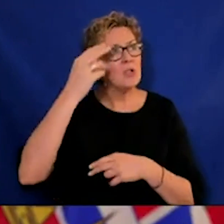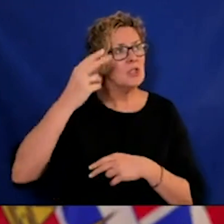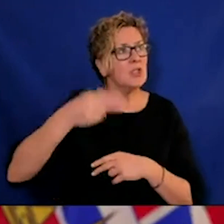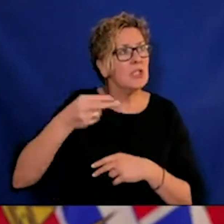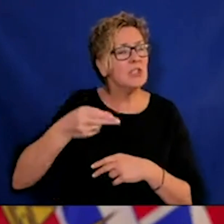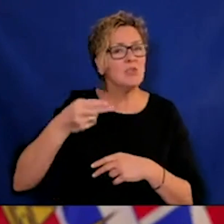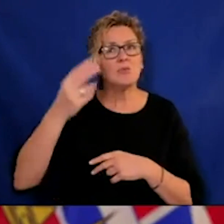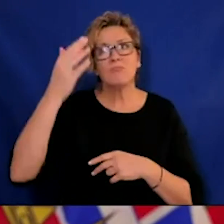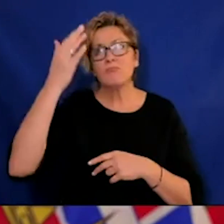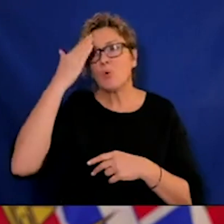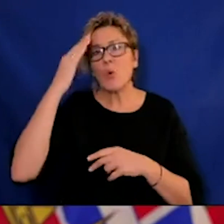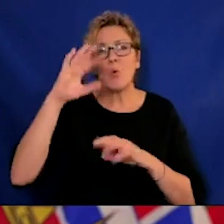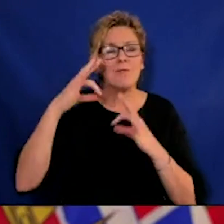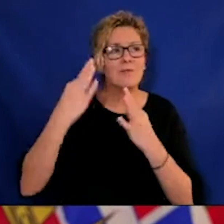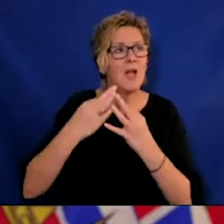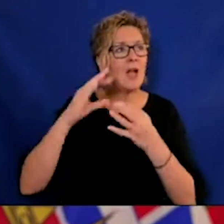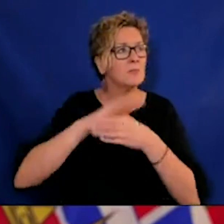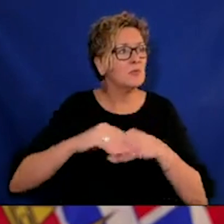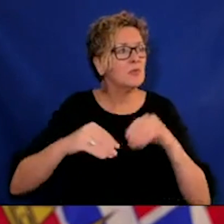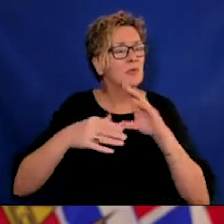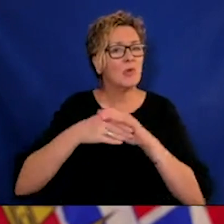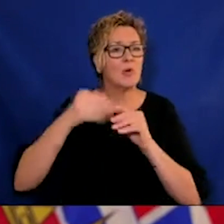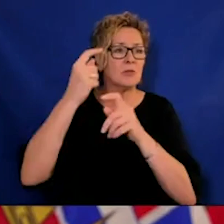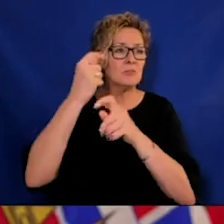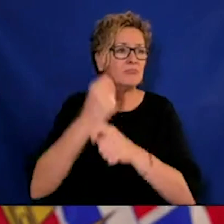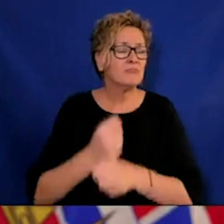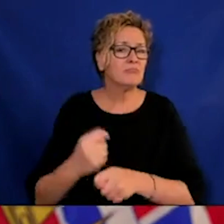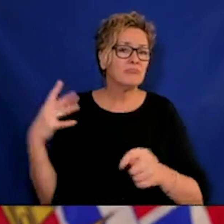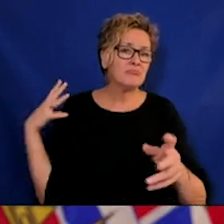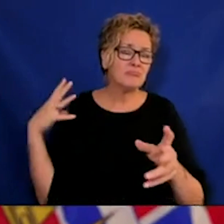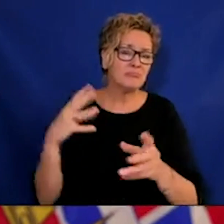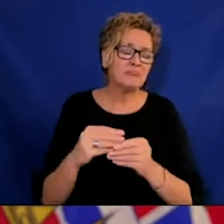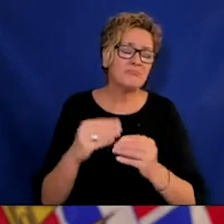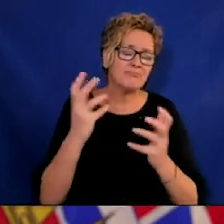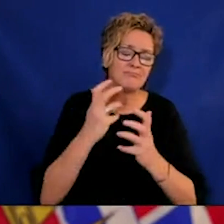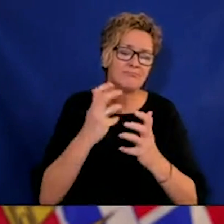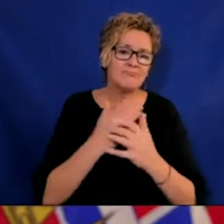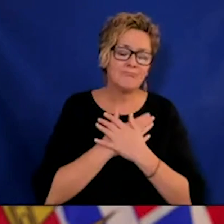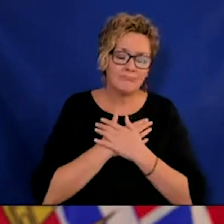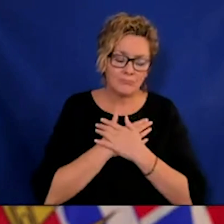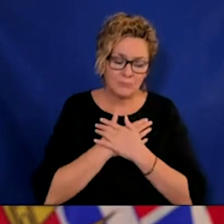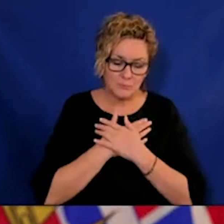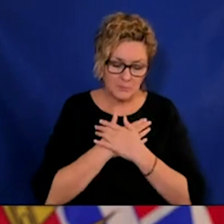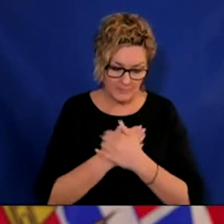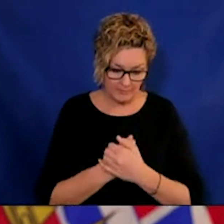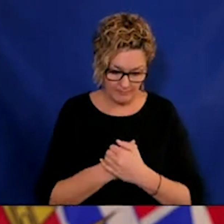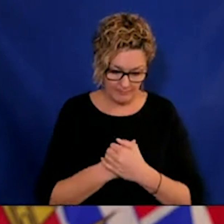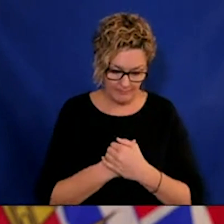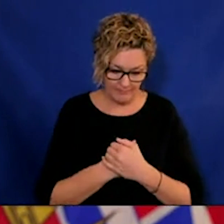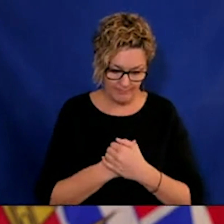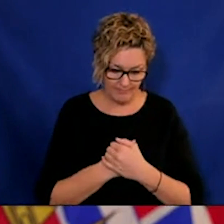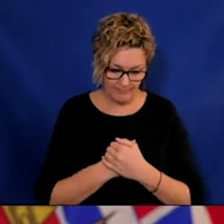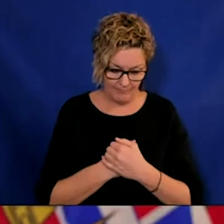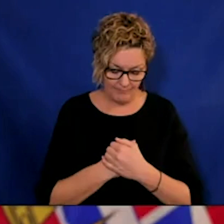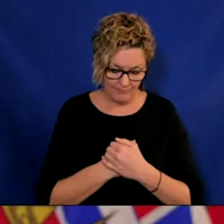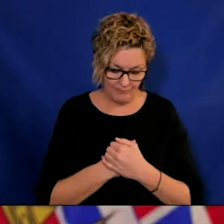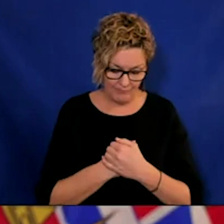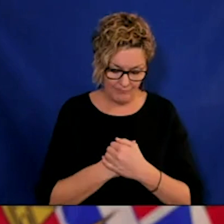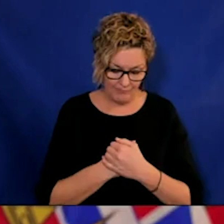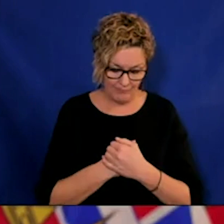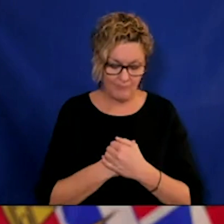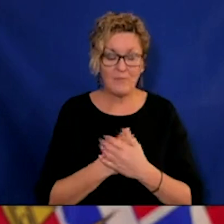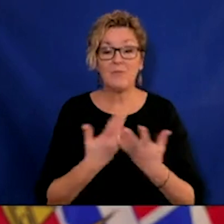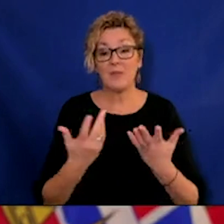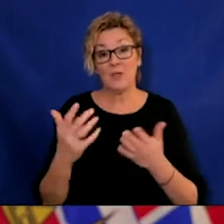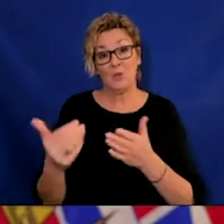We also have 5 new healthcare outbreaks in Mountain View Village, Fleetwood Villa, Lakeview Care Centre, St.